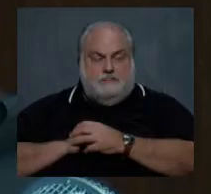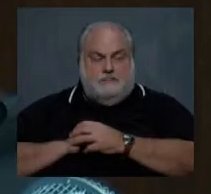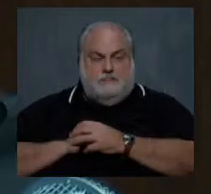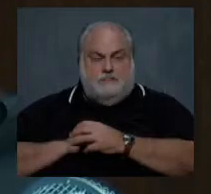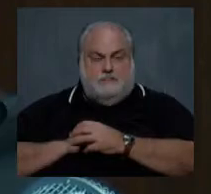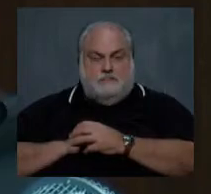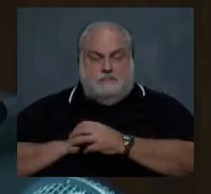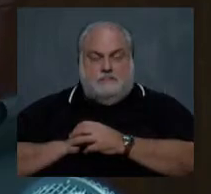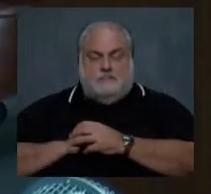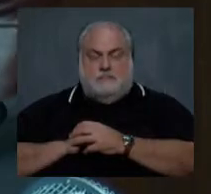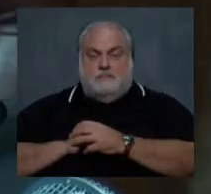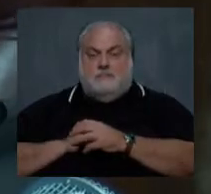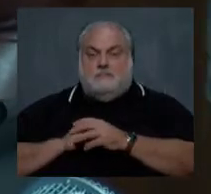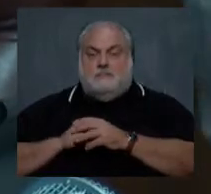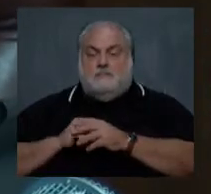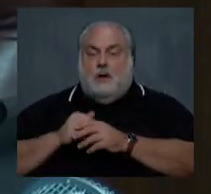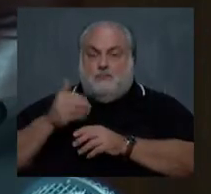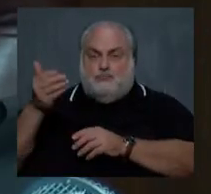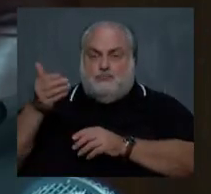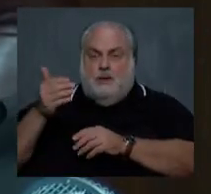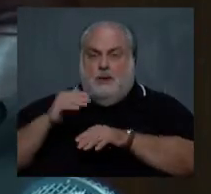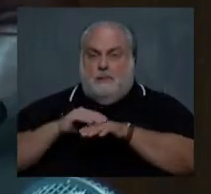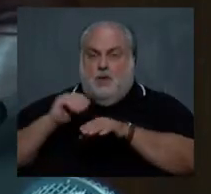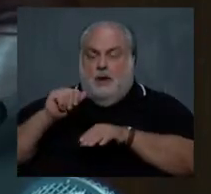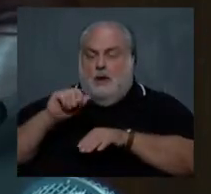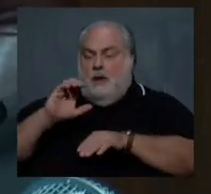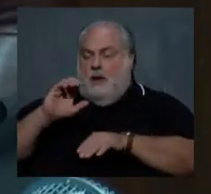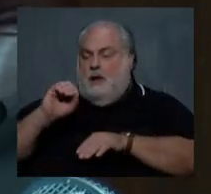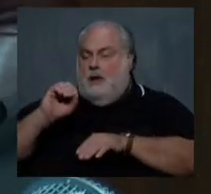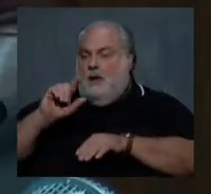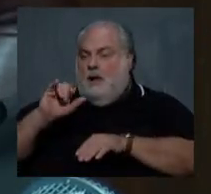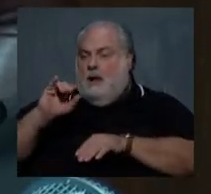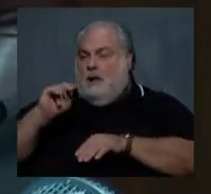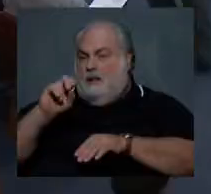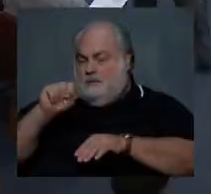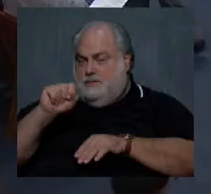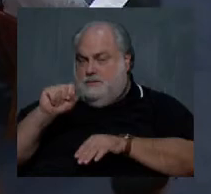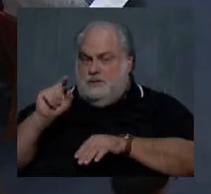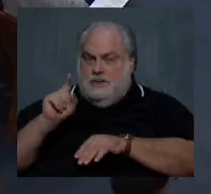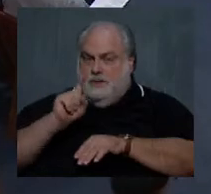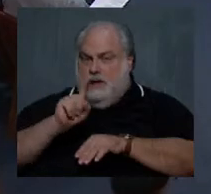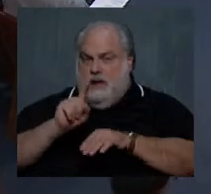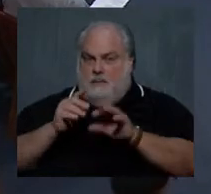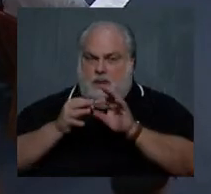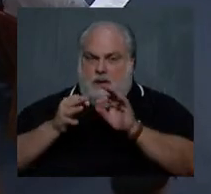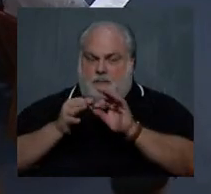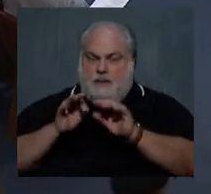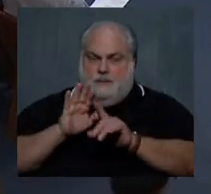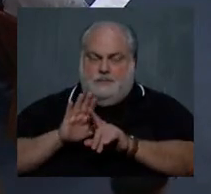You'd like a presentation? Yes. Okay. Let me ask Mr. Collins to come forward.